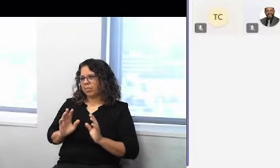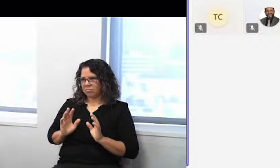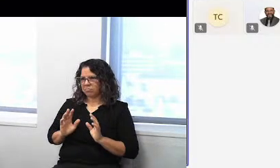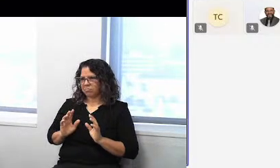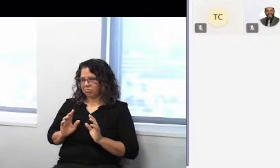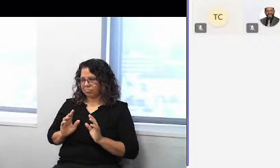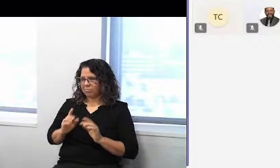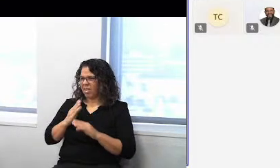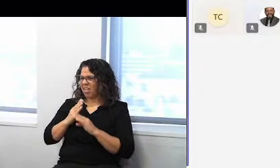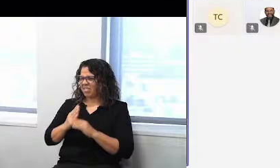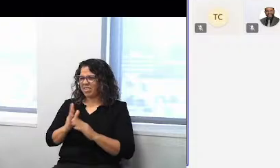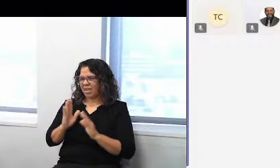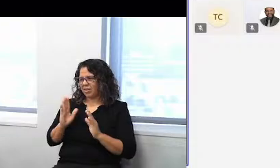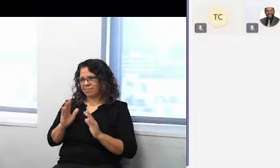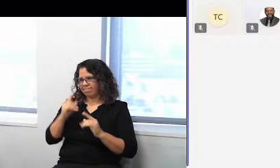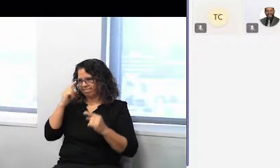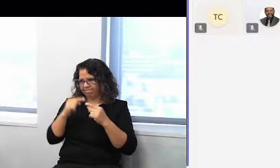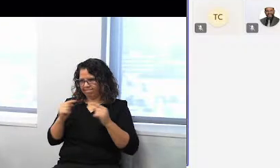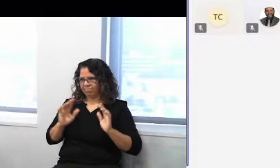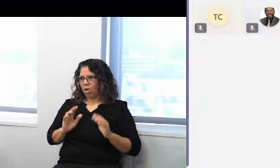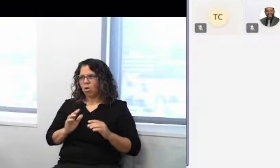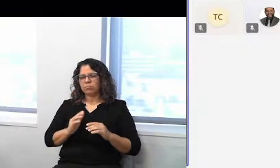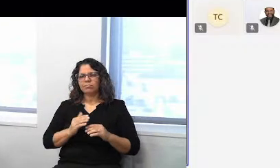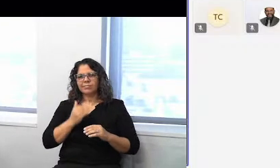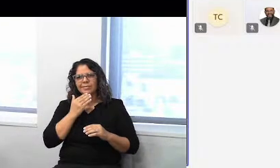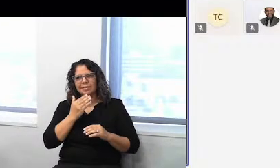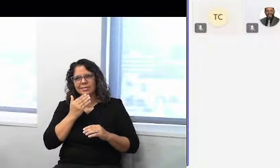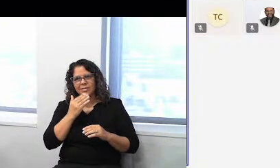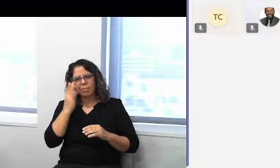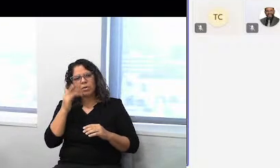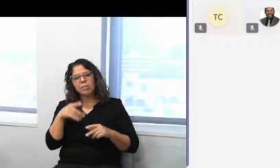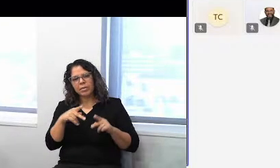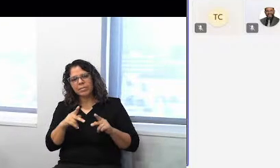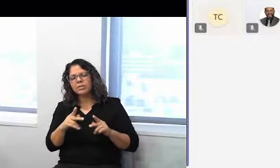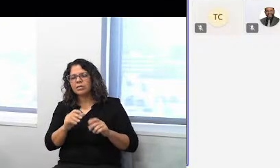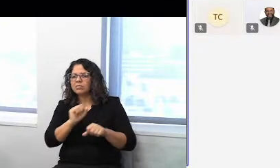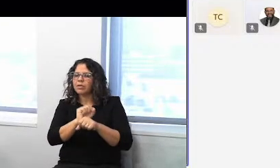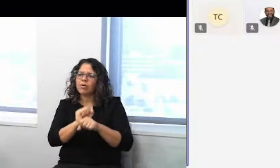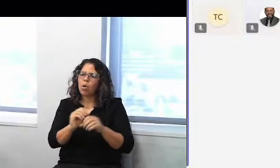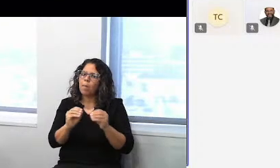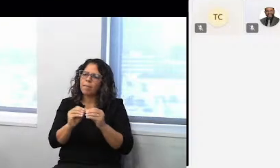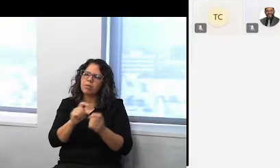the care that we need to do the right work here. So thank you for that, Ms. Mercado, as always.